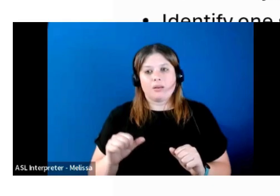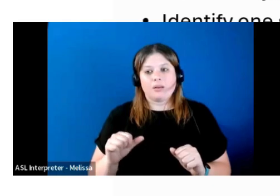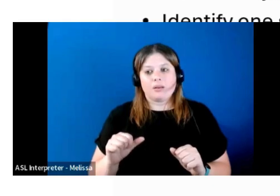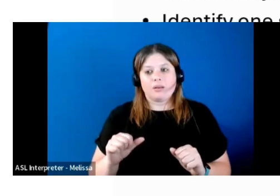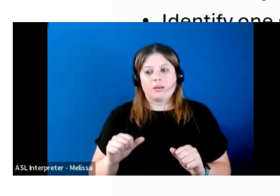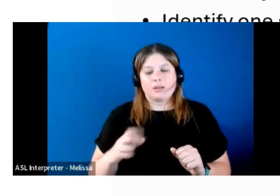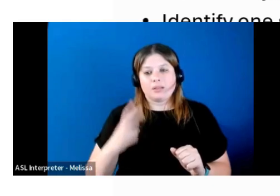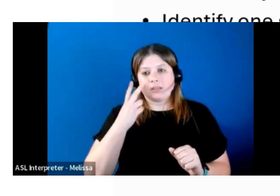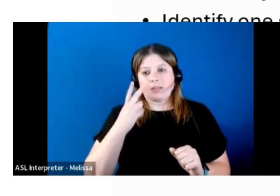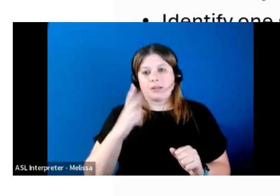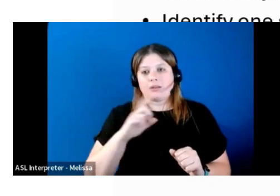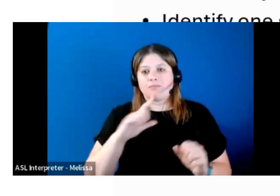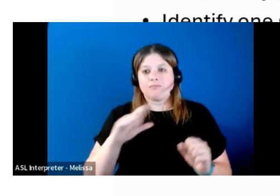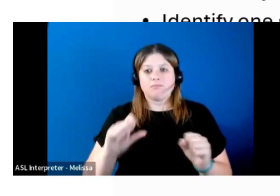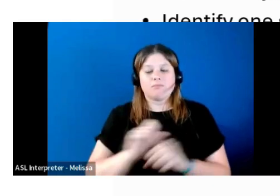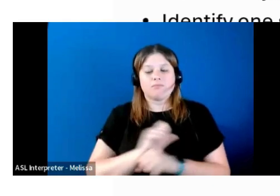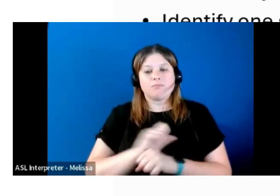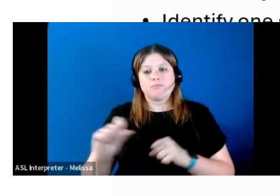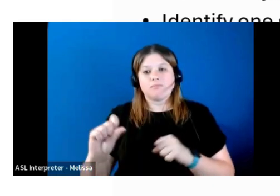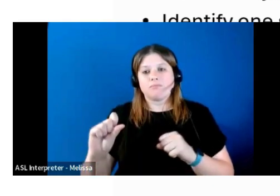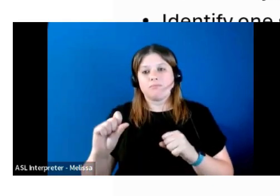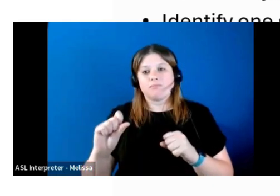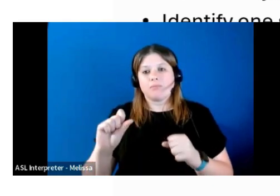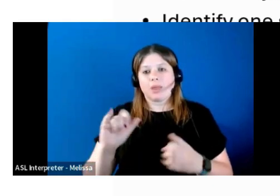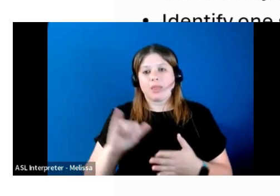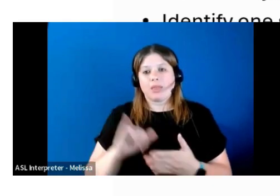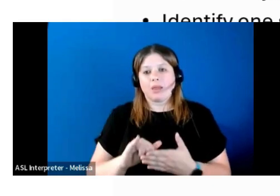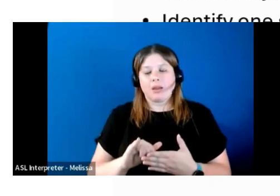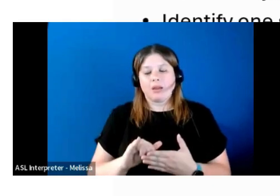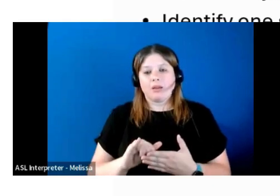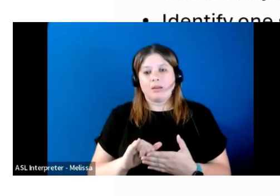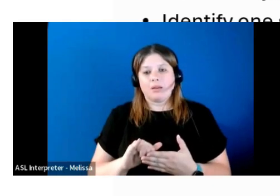that one for me.